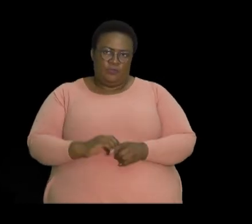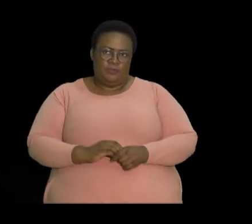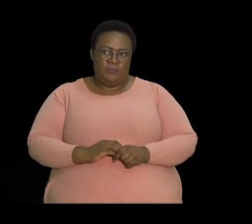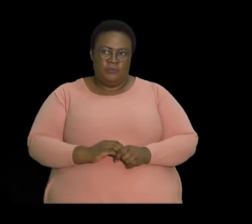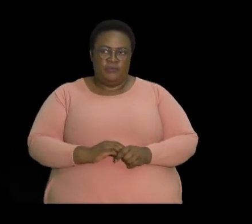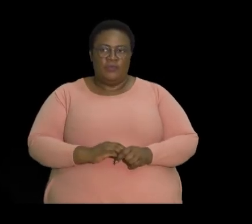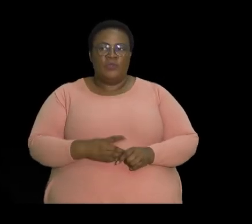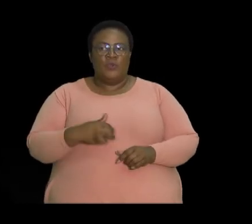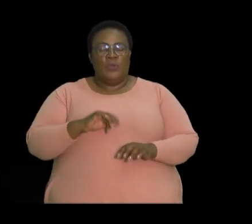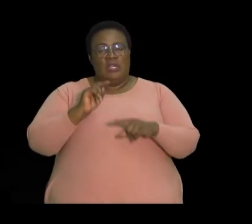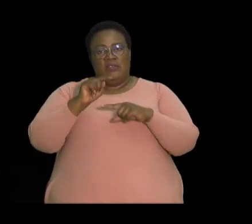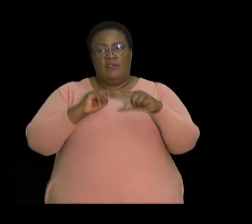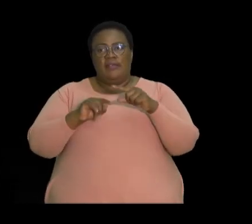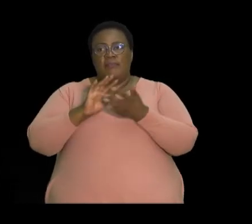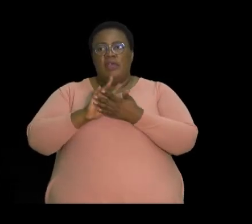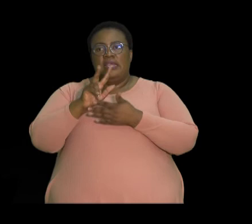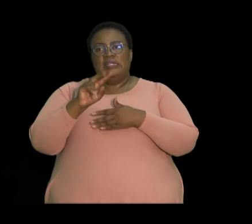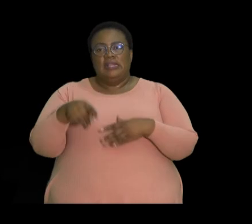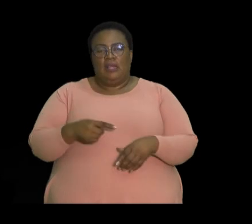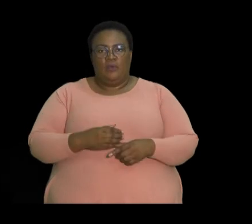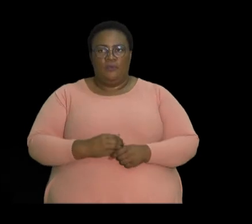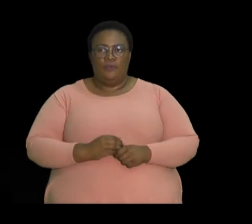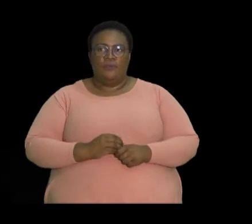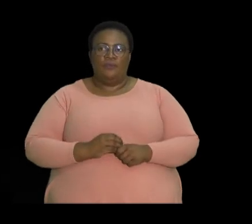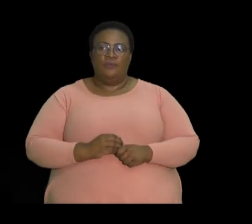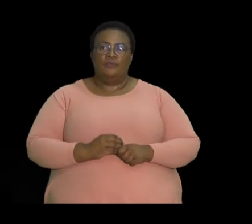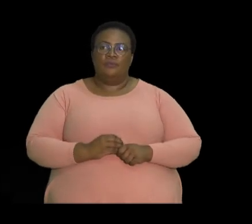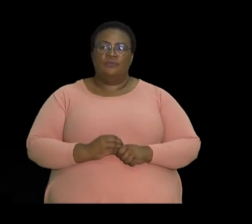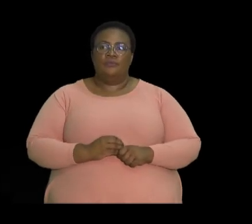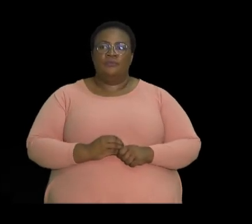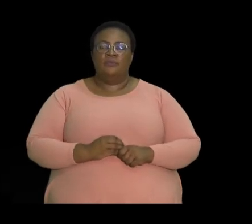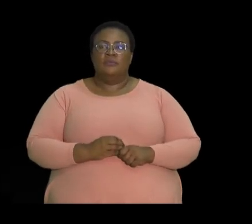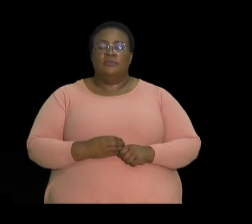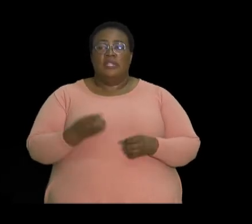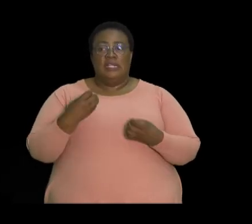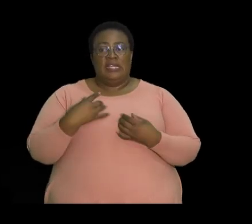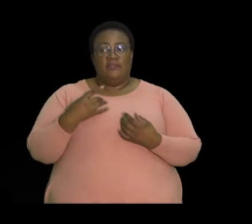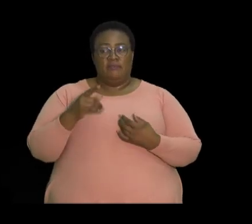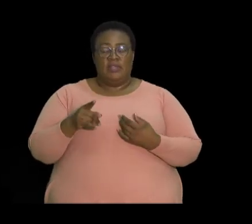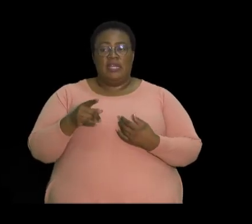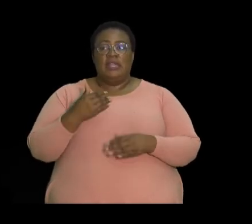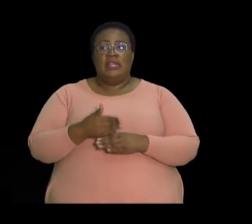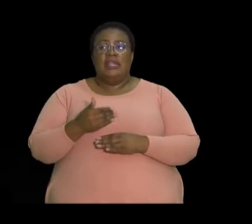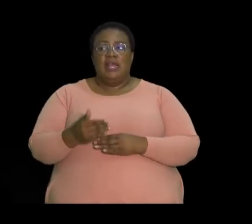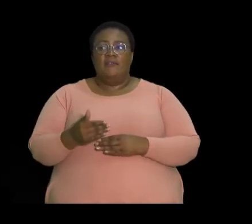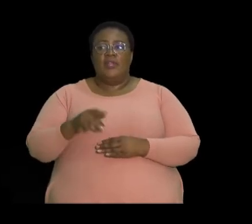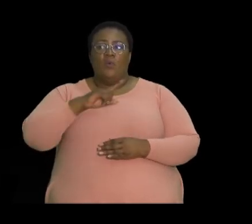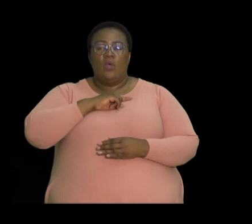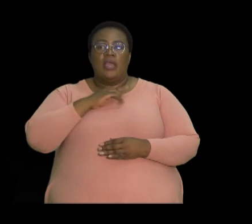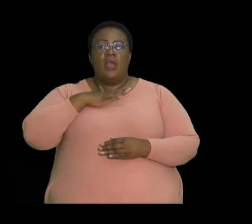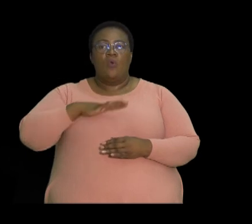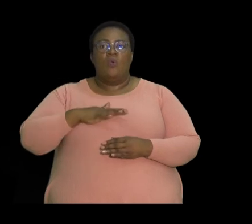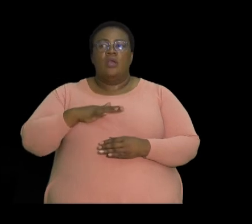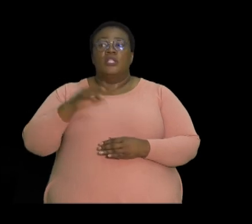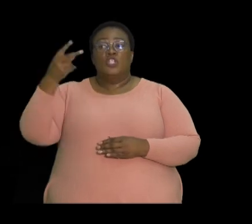the values accordingly. So we're going to divide this by 18,000 and it gives me that. And then from